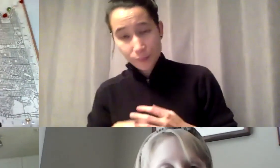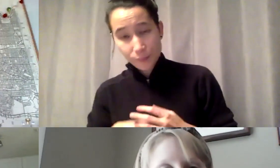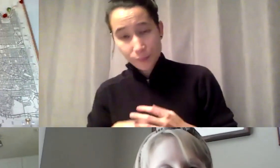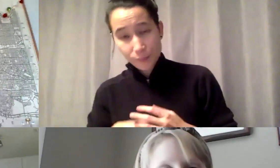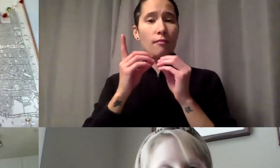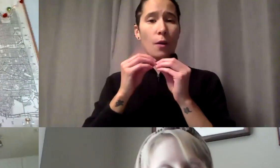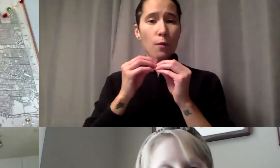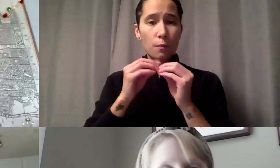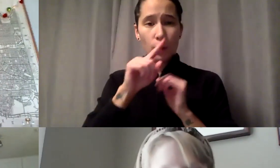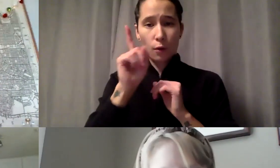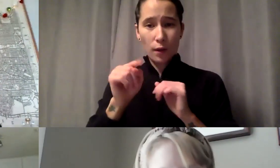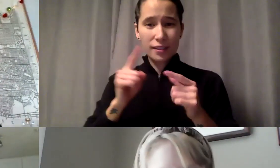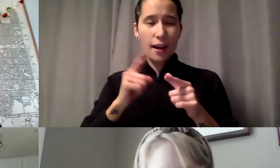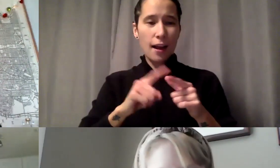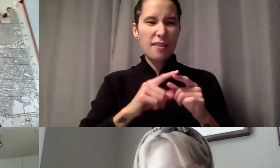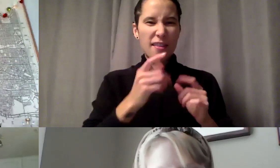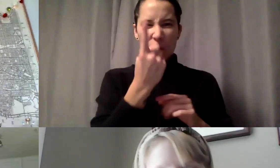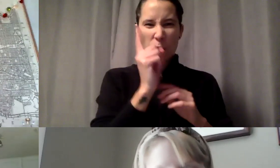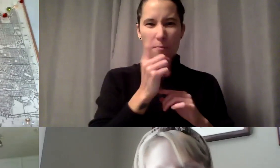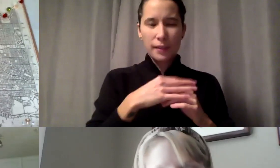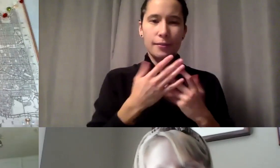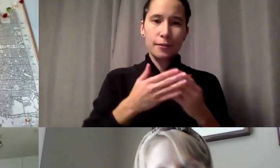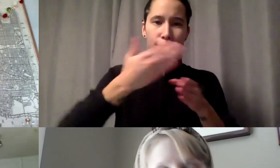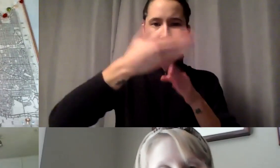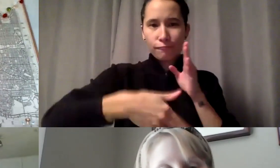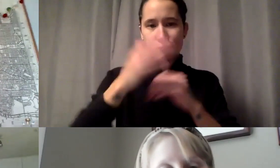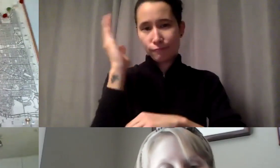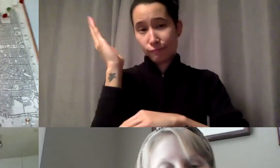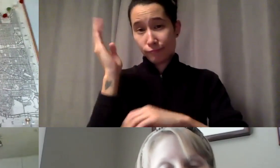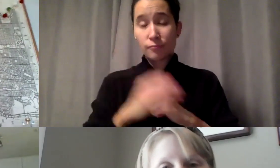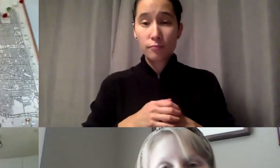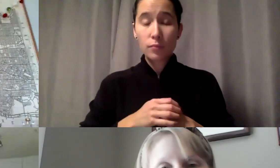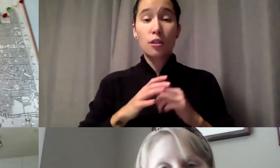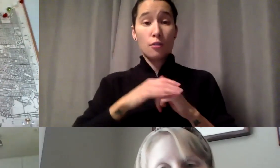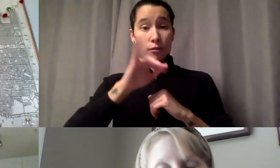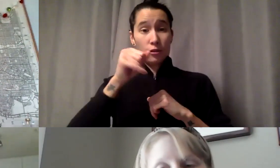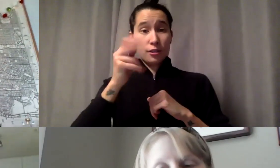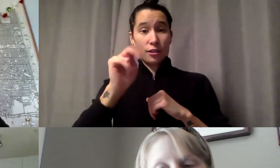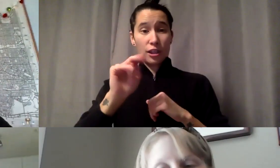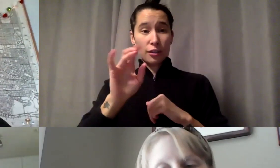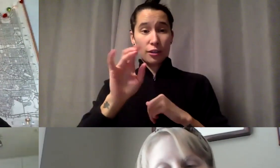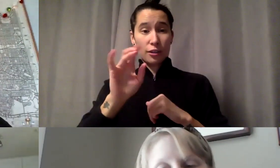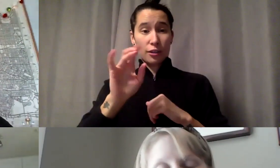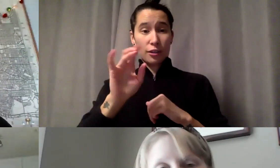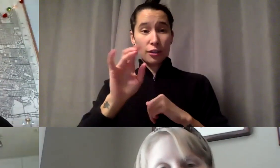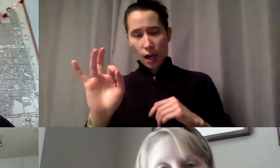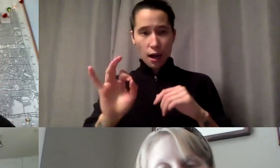close. What happens after January 9th if the restrictions are lifted, and what happens if